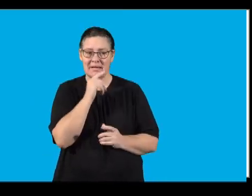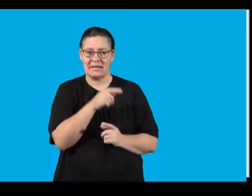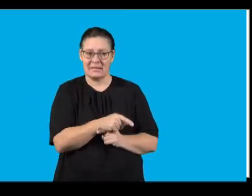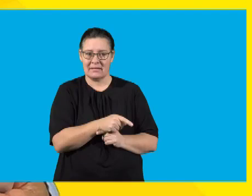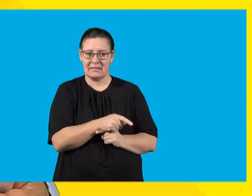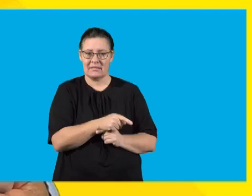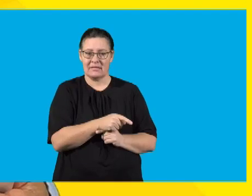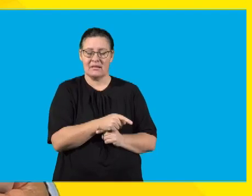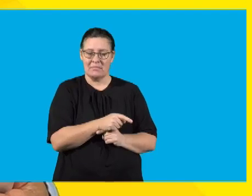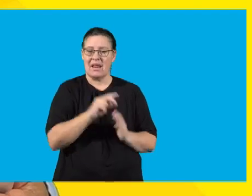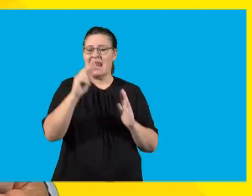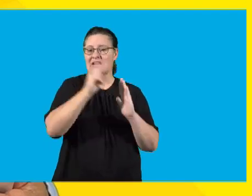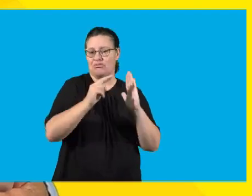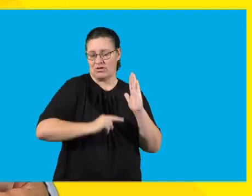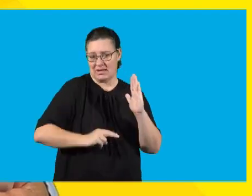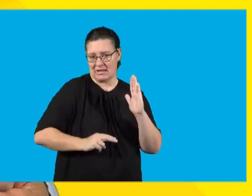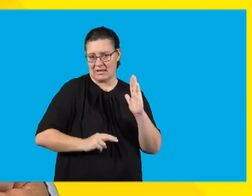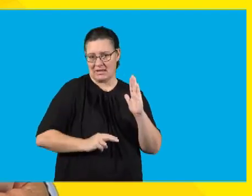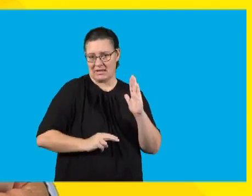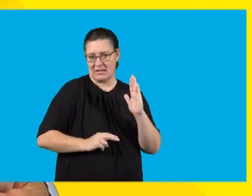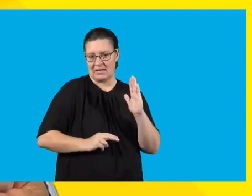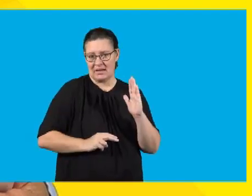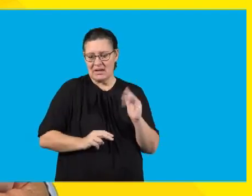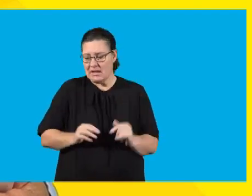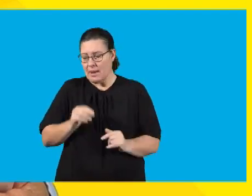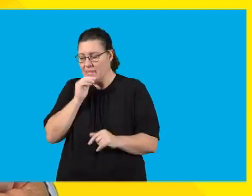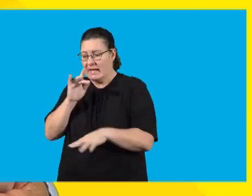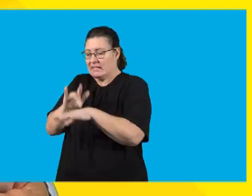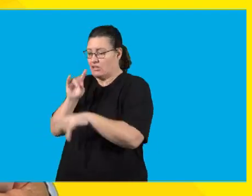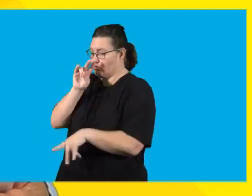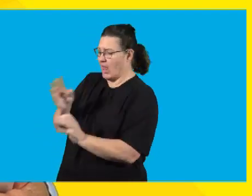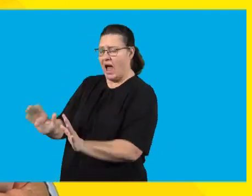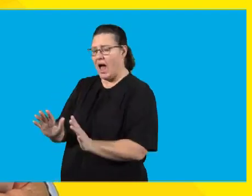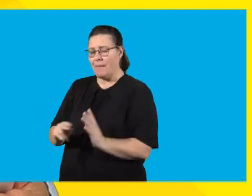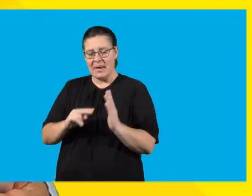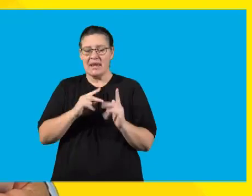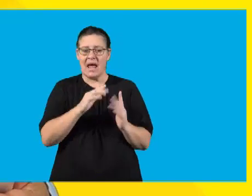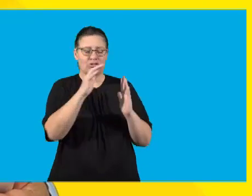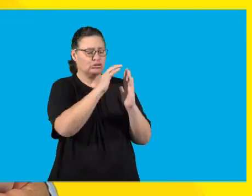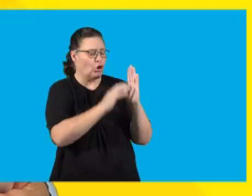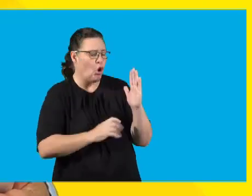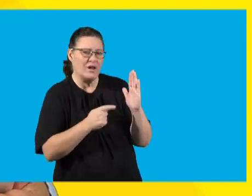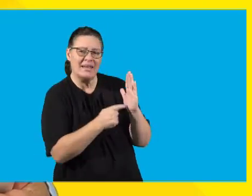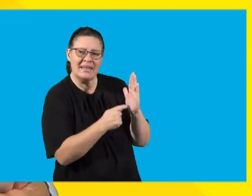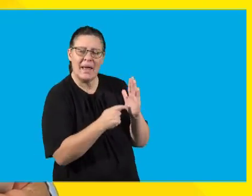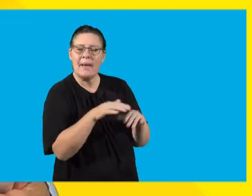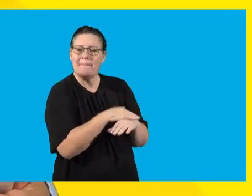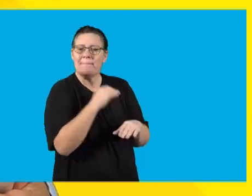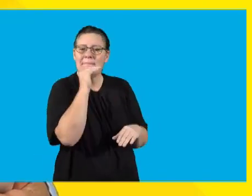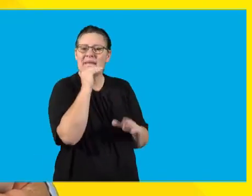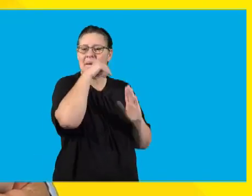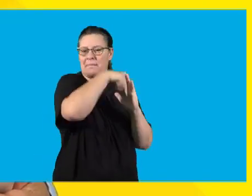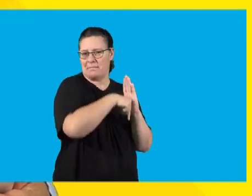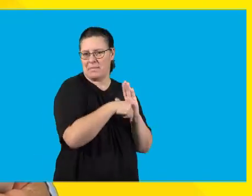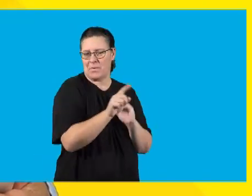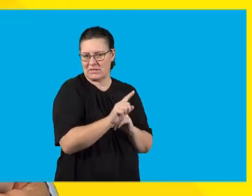said literary and not literal. Okay, so not the basic sense of words or meaning. We're going to look at